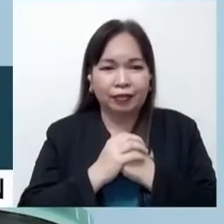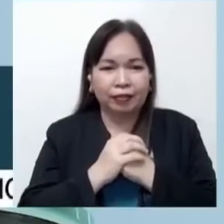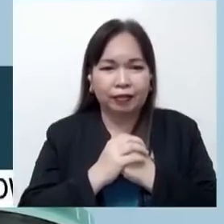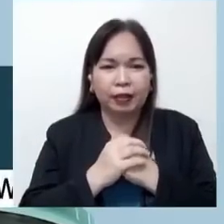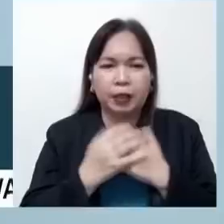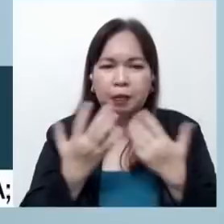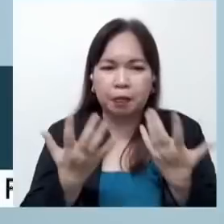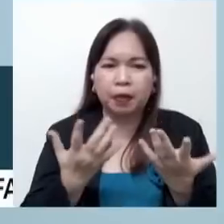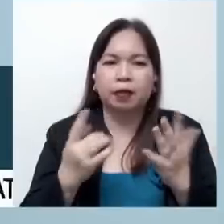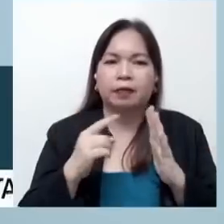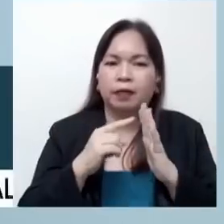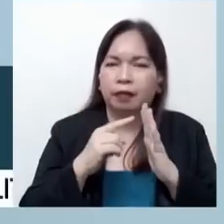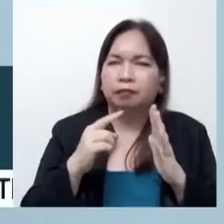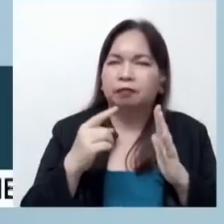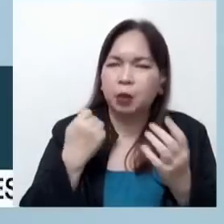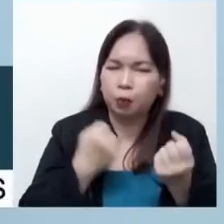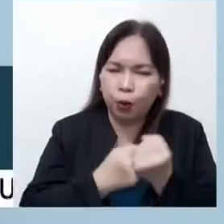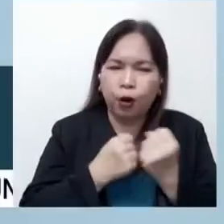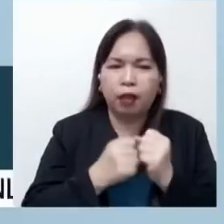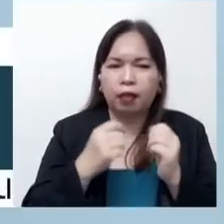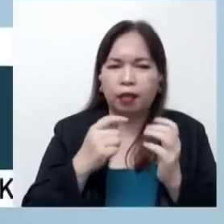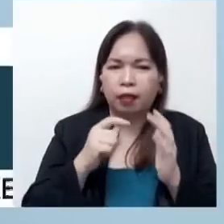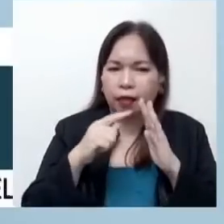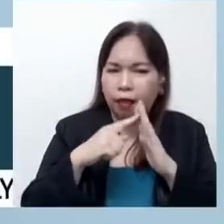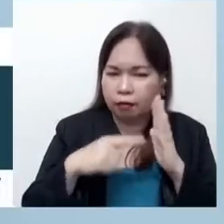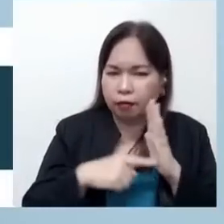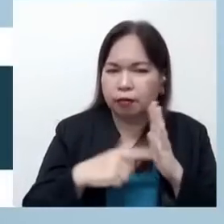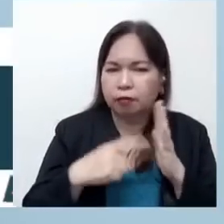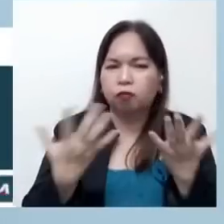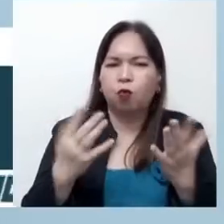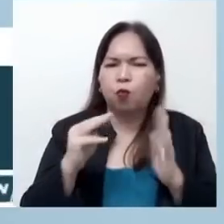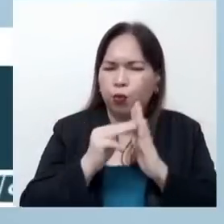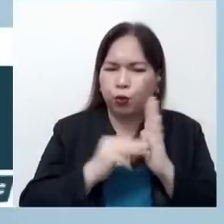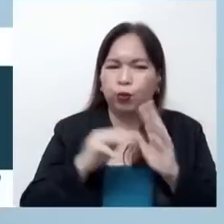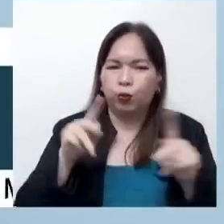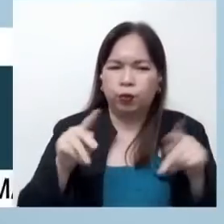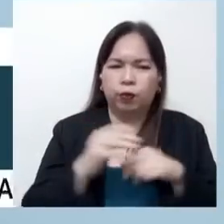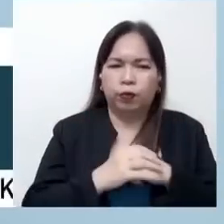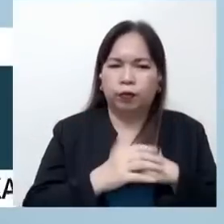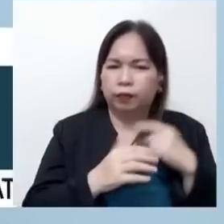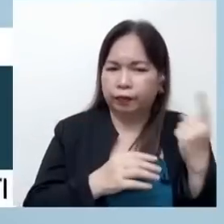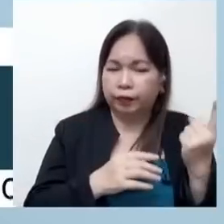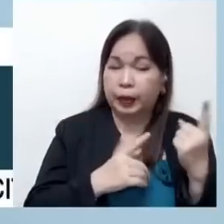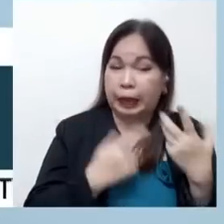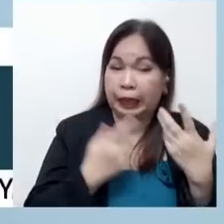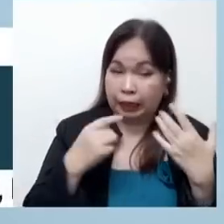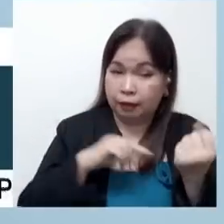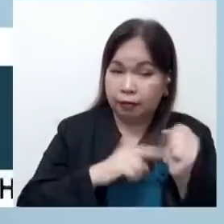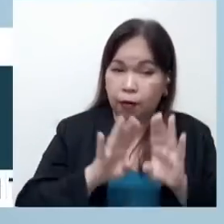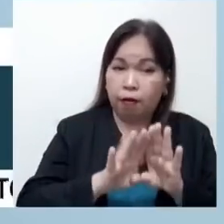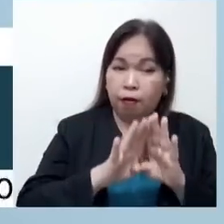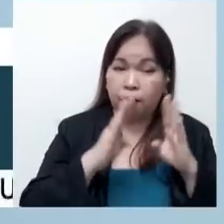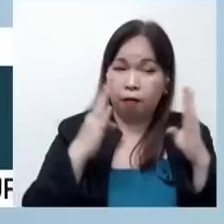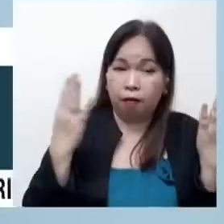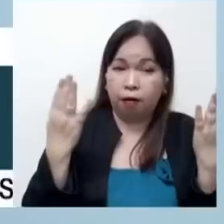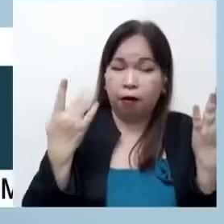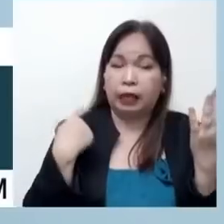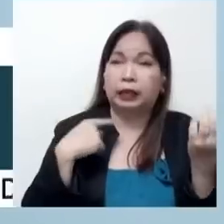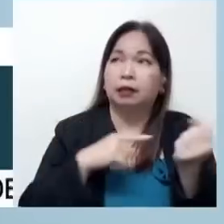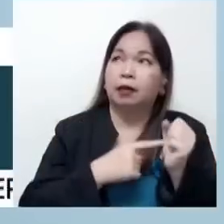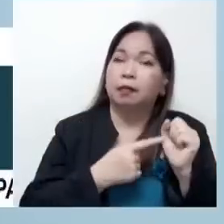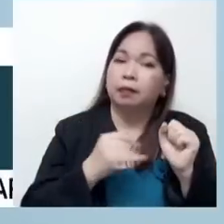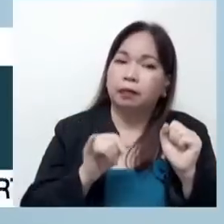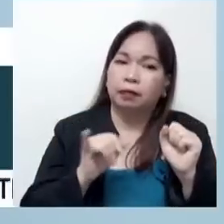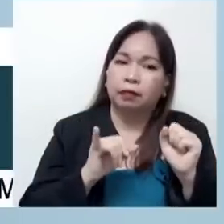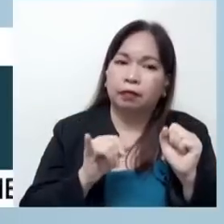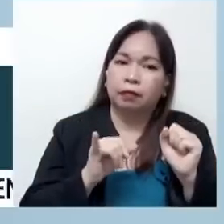millions of people. The opening of this listing ceremonies venue and the unveiling of the market data